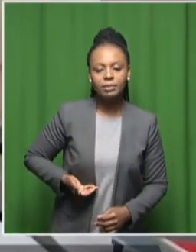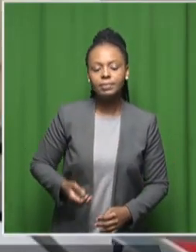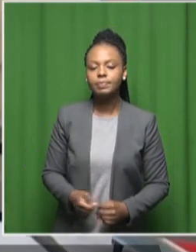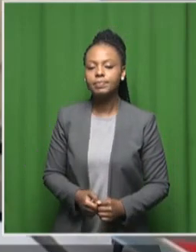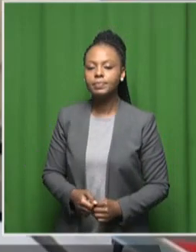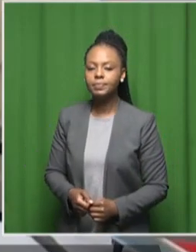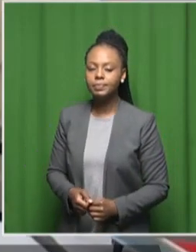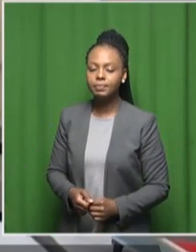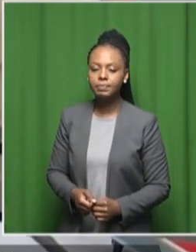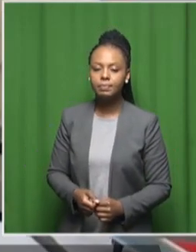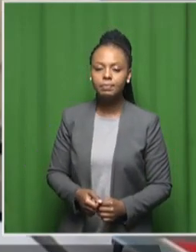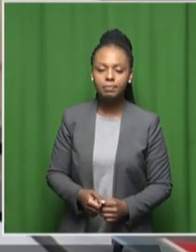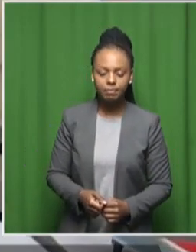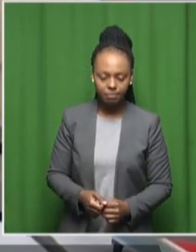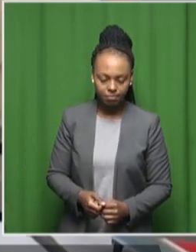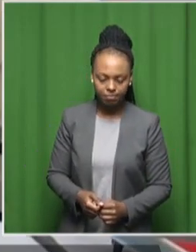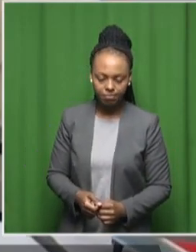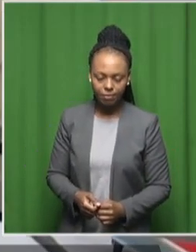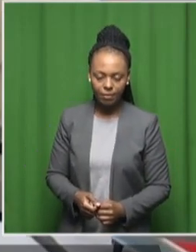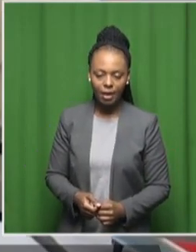I call them the three